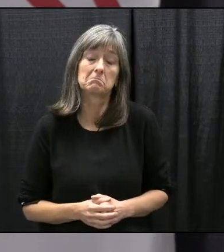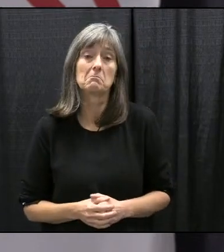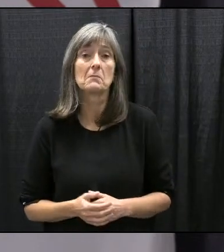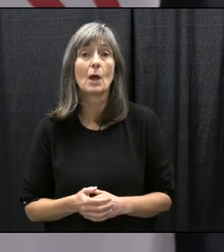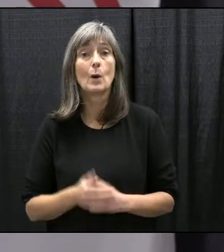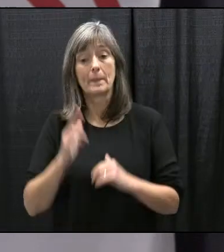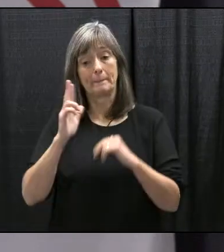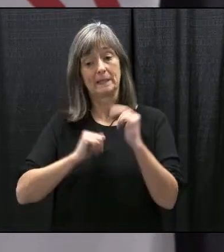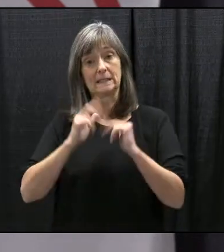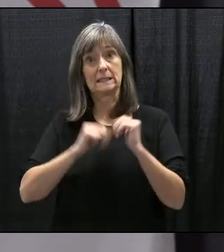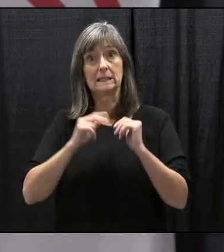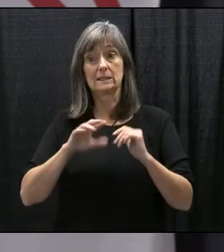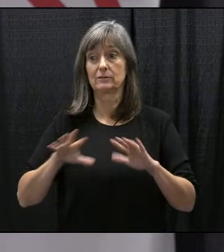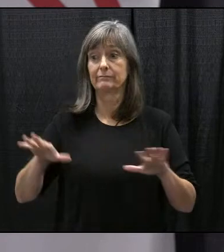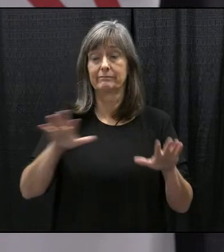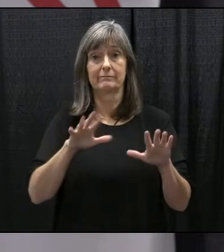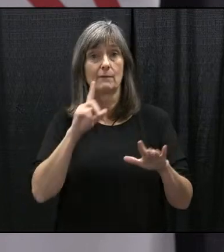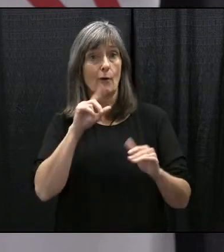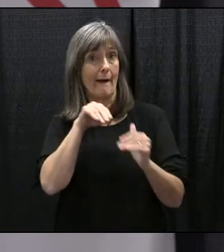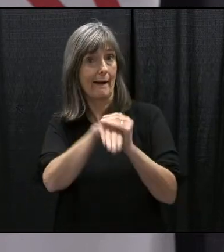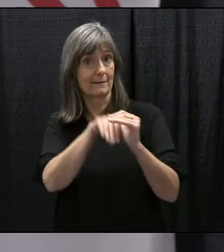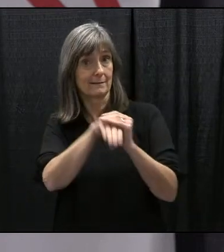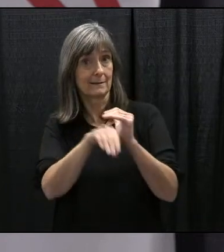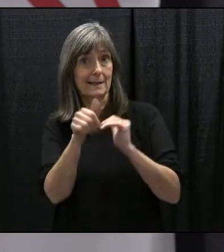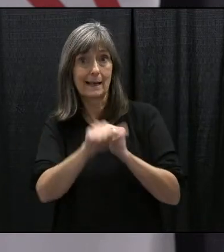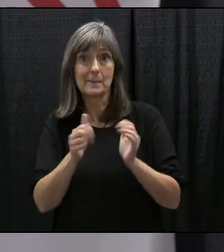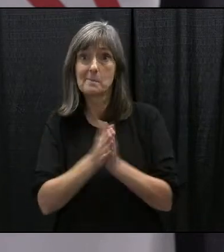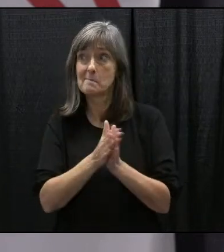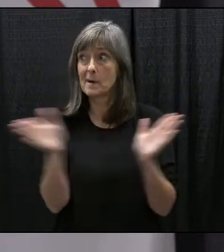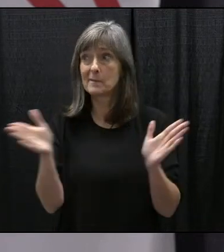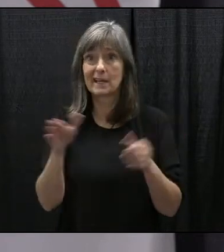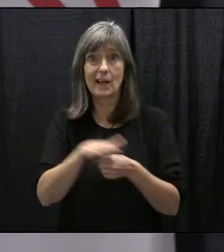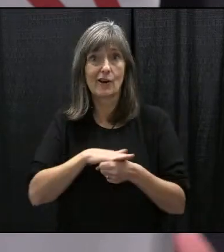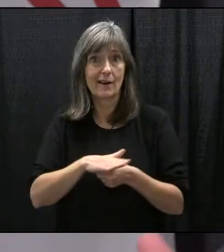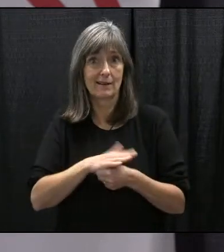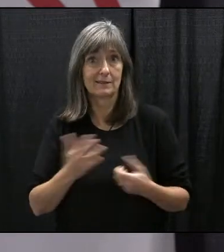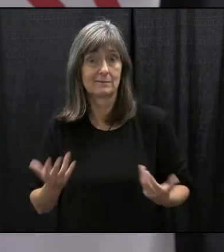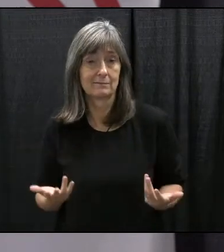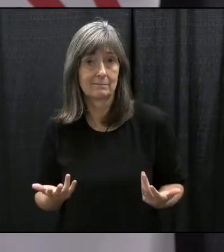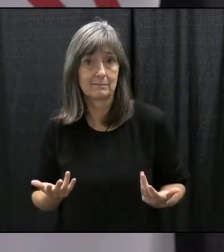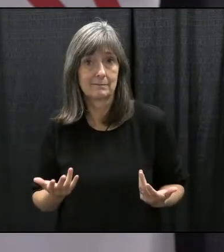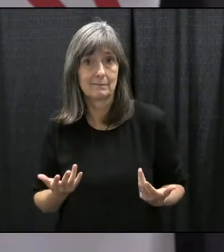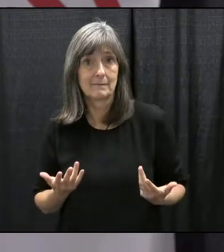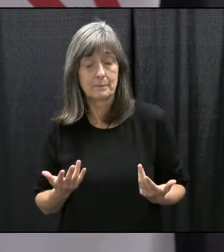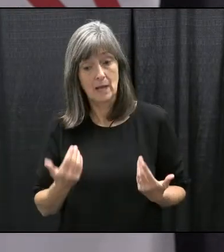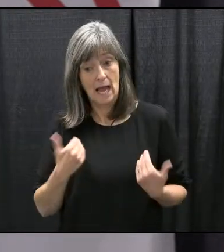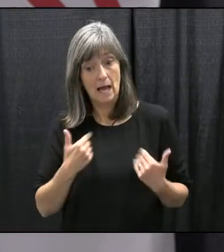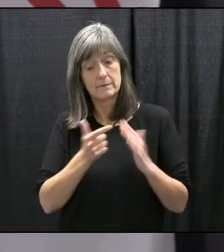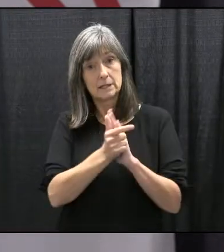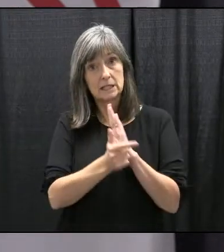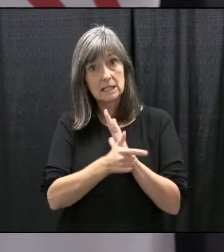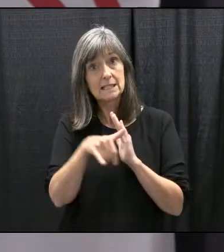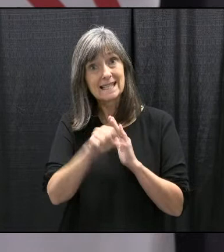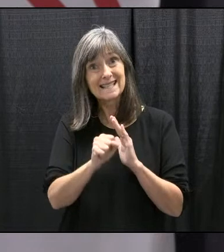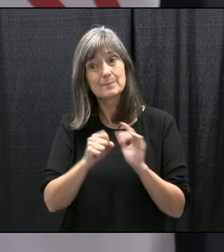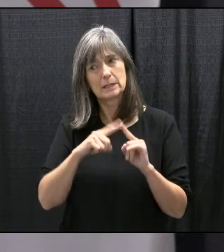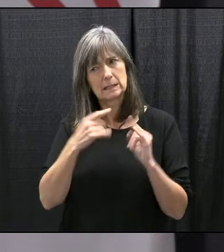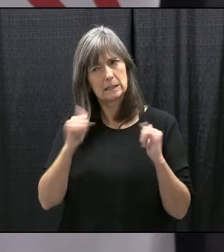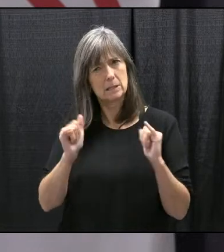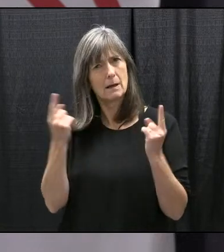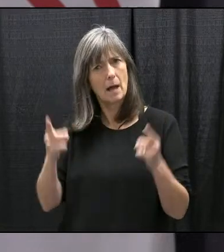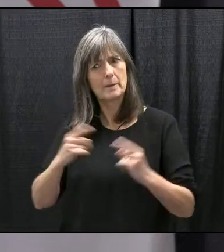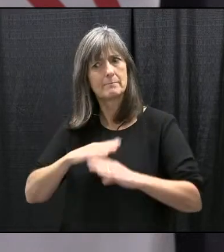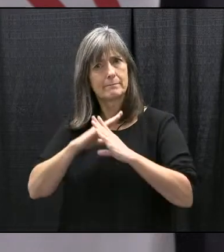the built environment in terms of access to any public space. And though we have legislation in place, we still know there are barriers